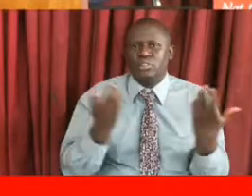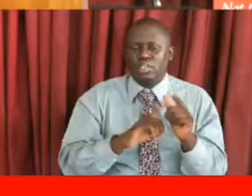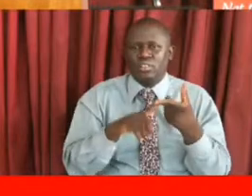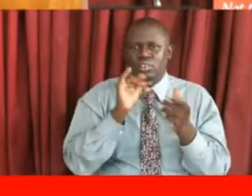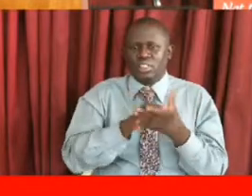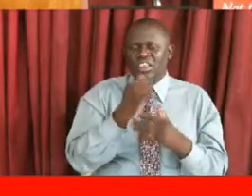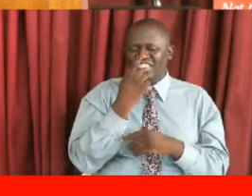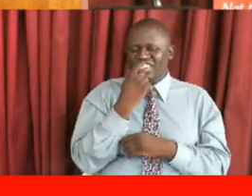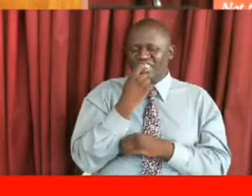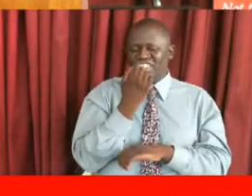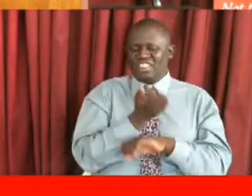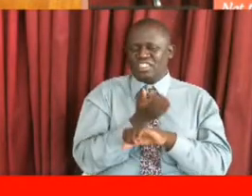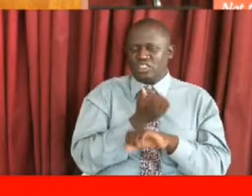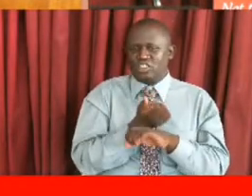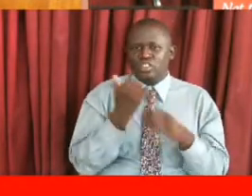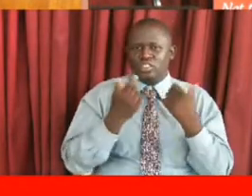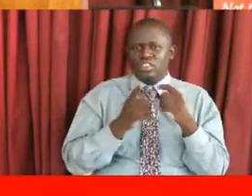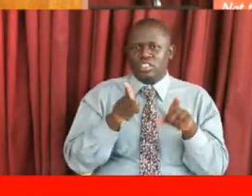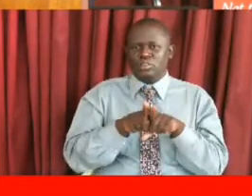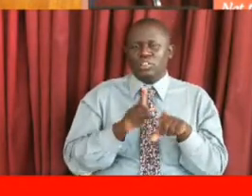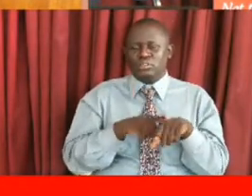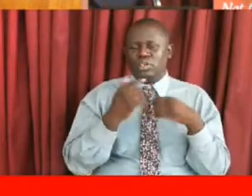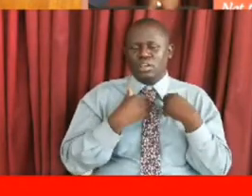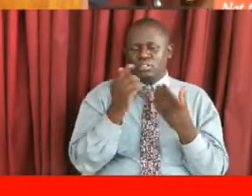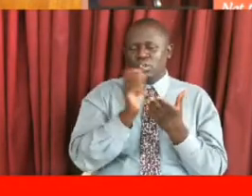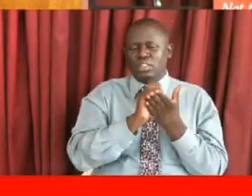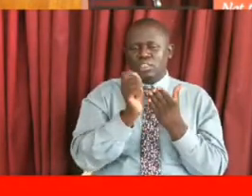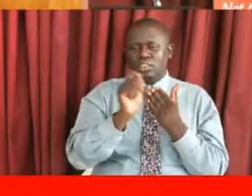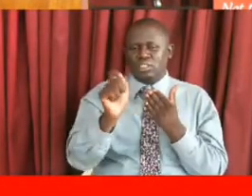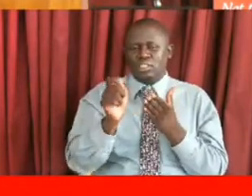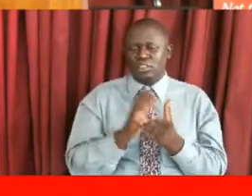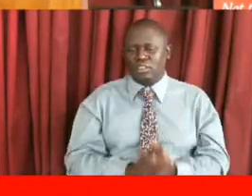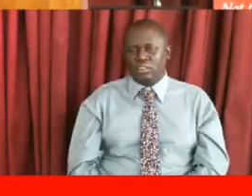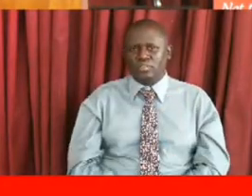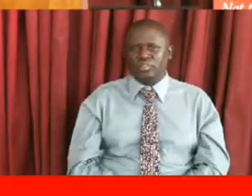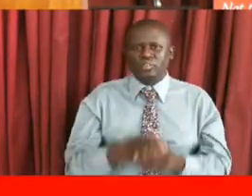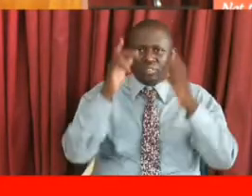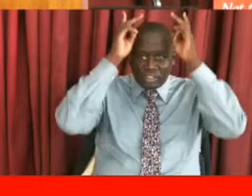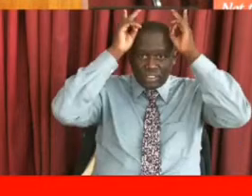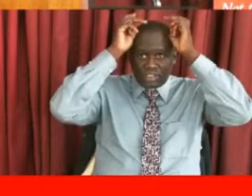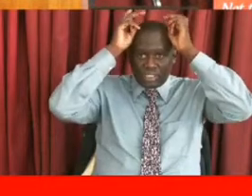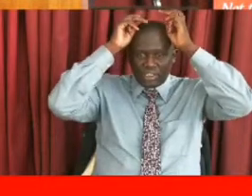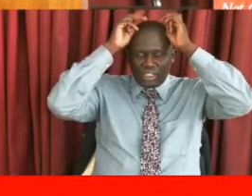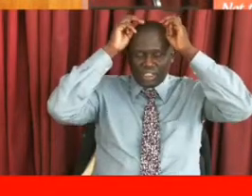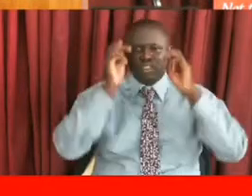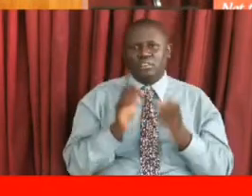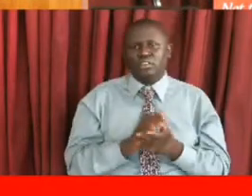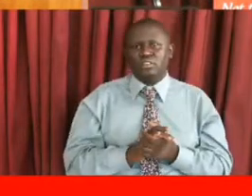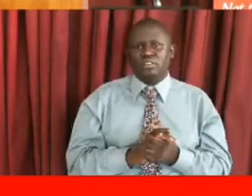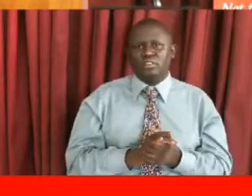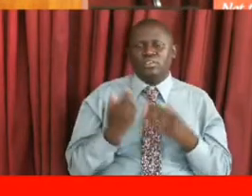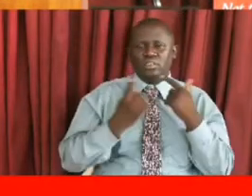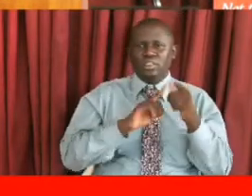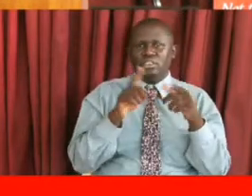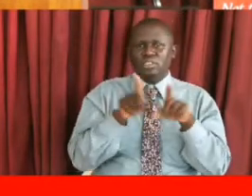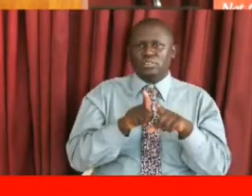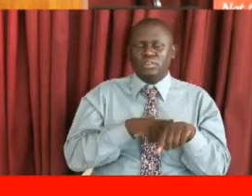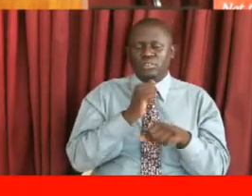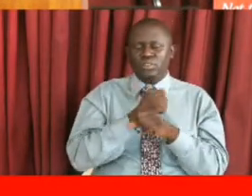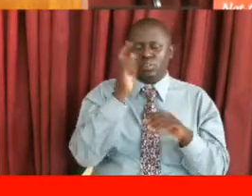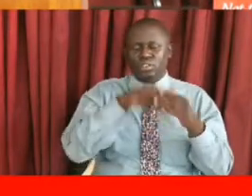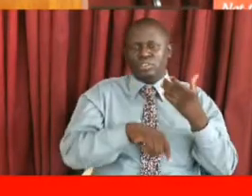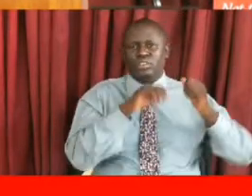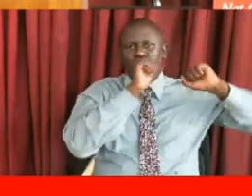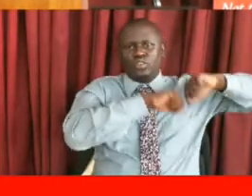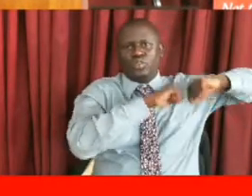stone a little name written that nobody else knows himself that give thee that is the